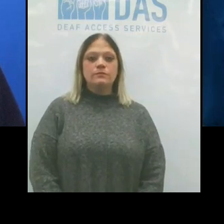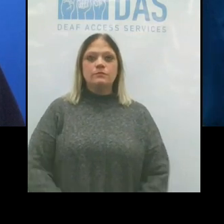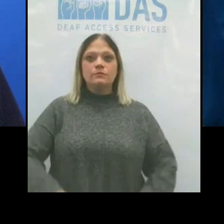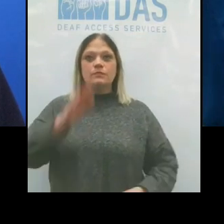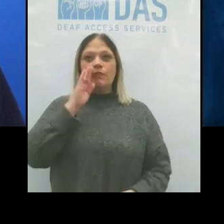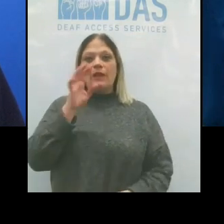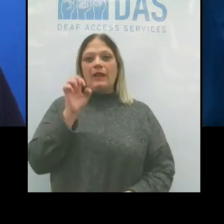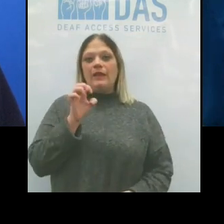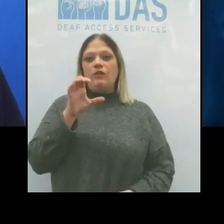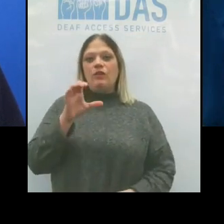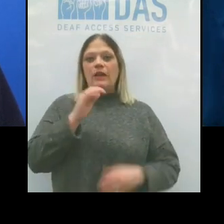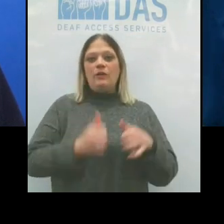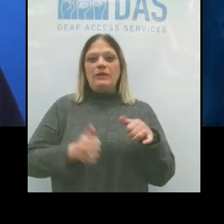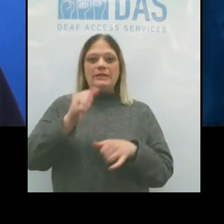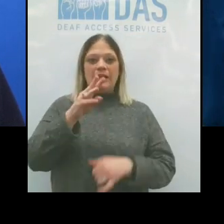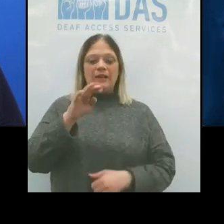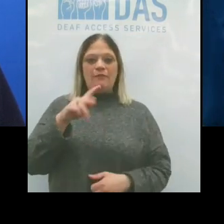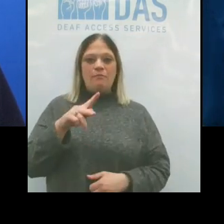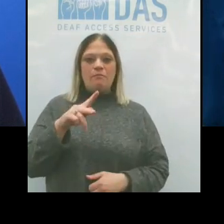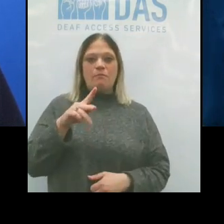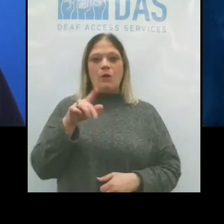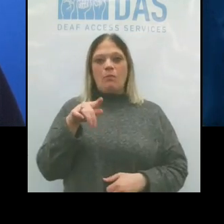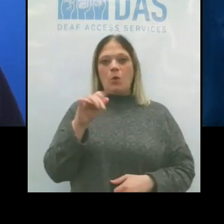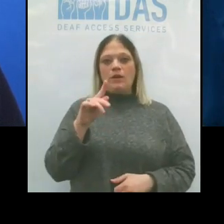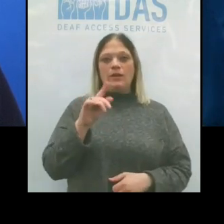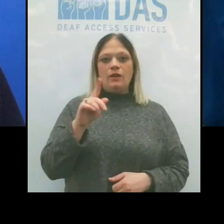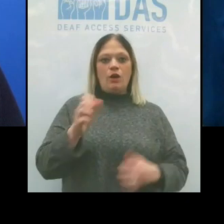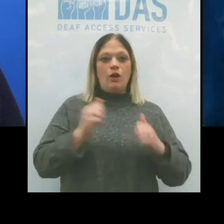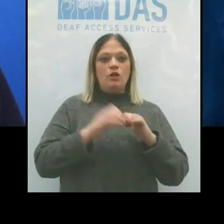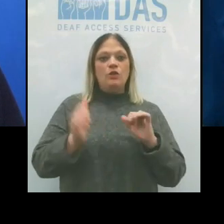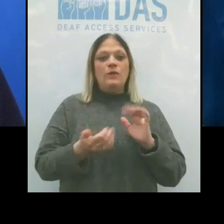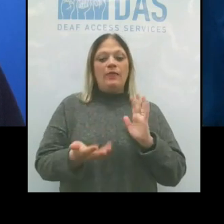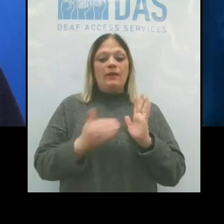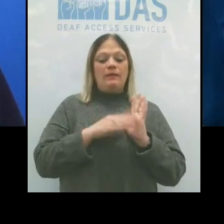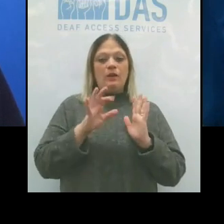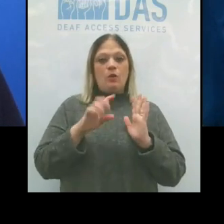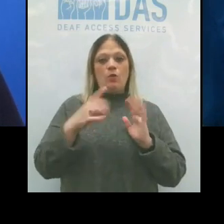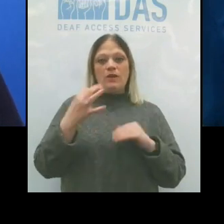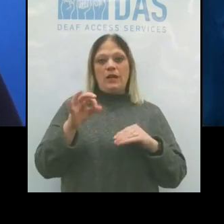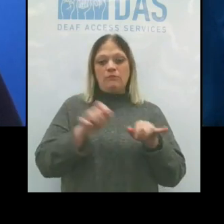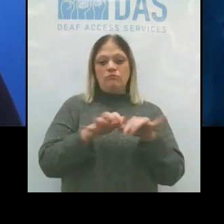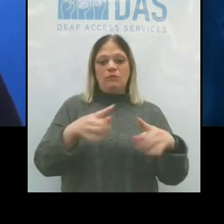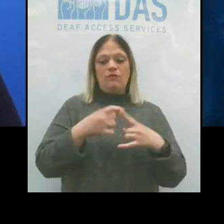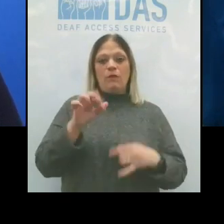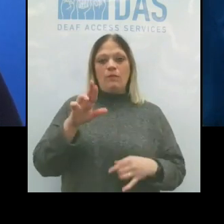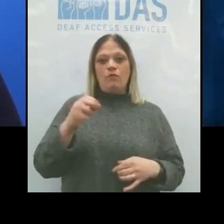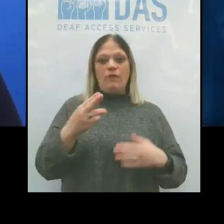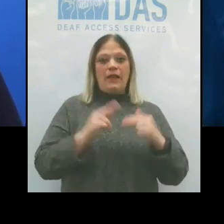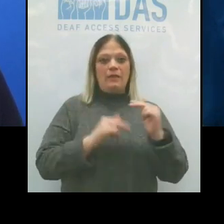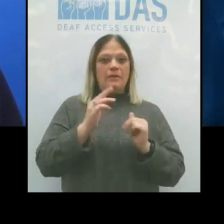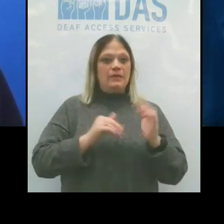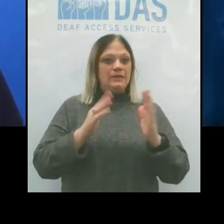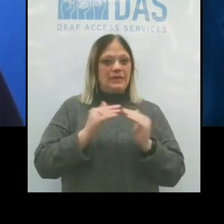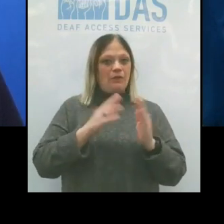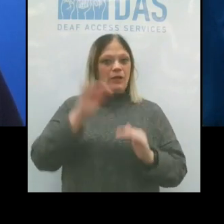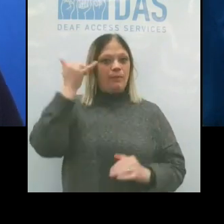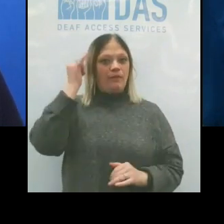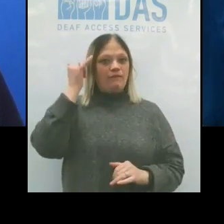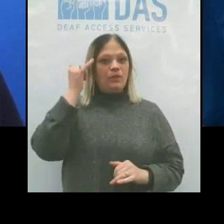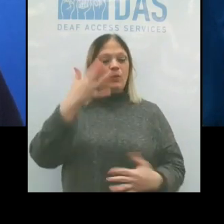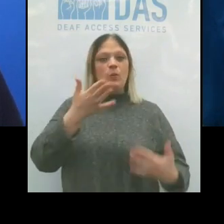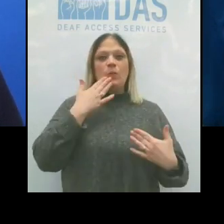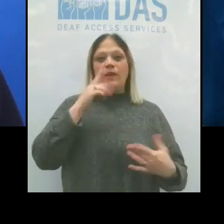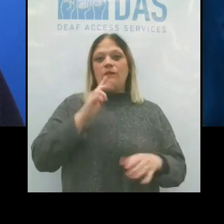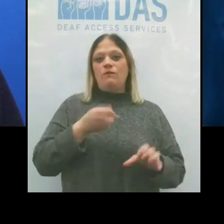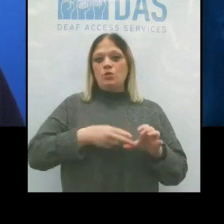Hi, it's Erie County Executive Mark Polenkars with another COVID-19 outbreak update from the Rath Building in downtown Buffalo. I want to thank you for